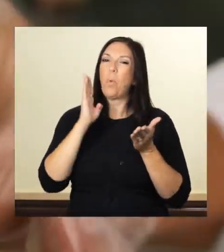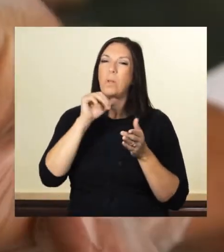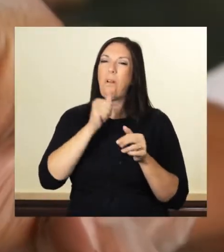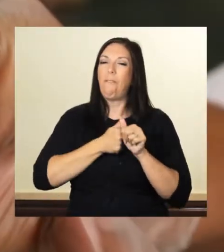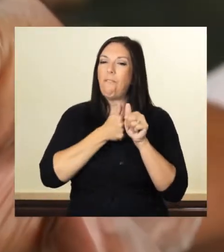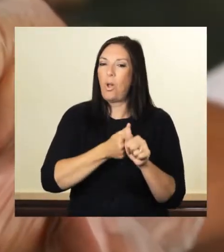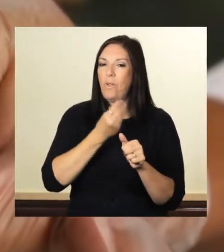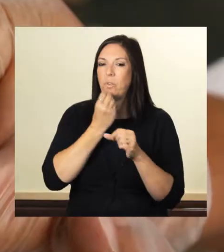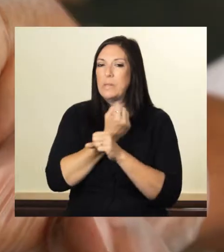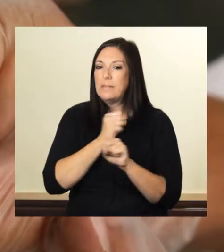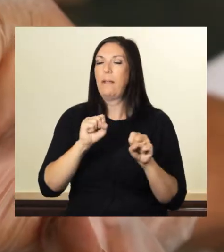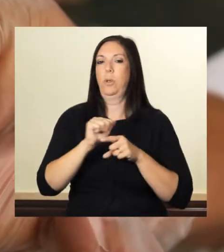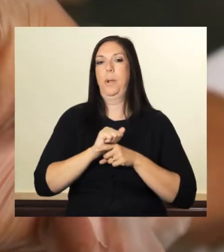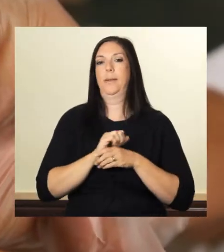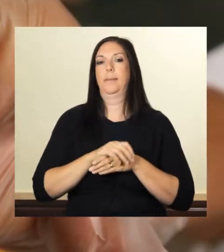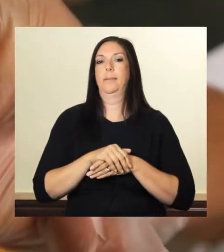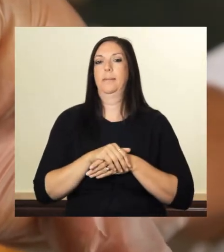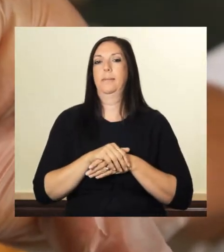safety practices